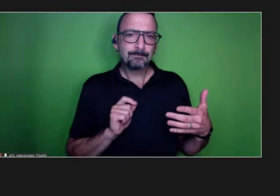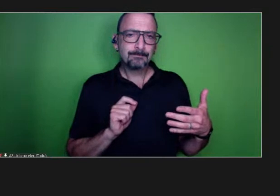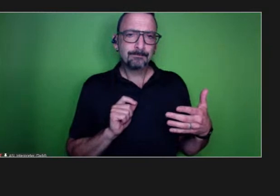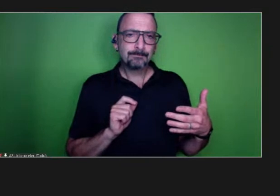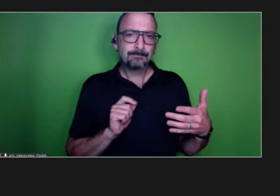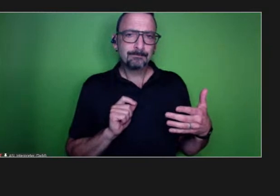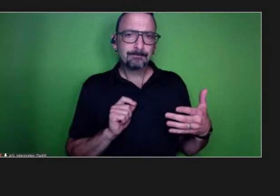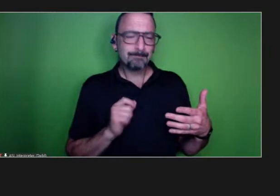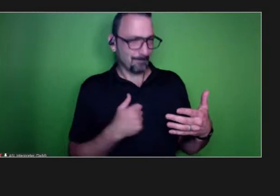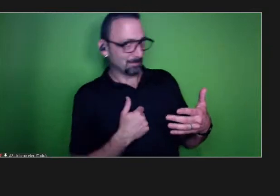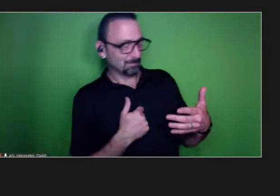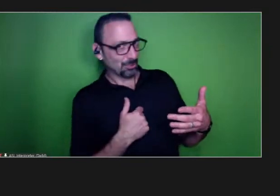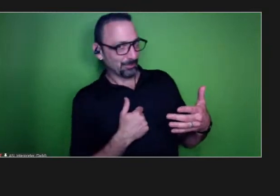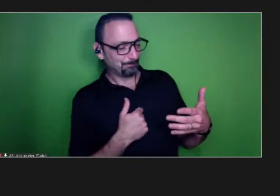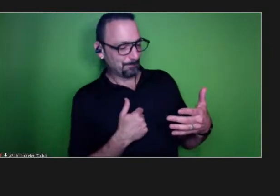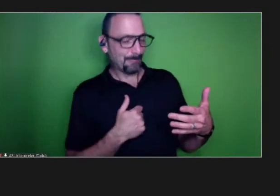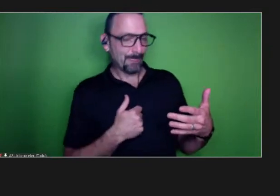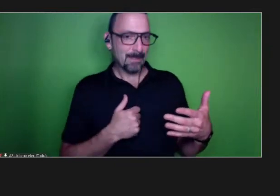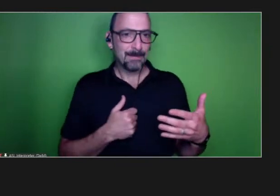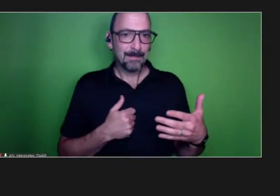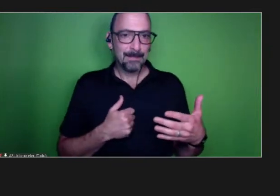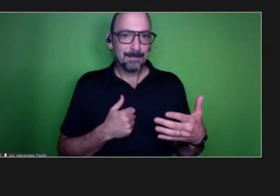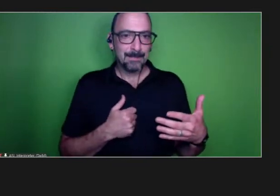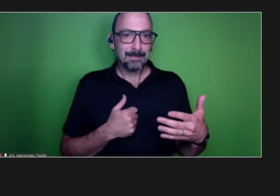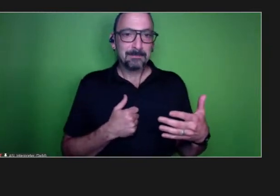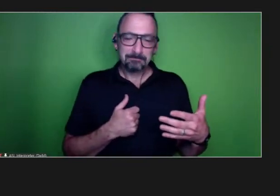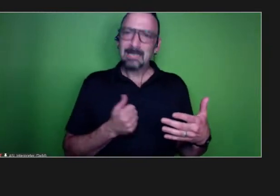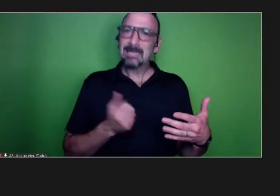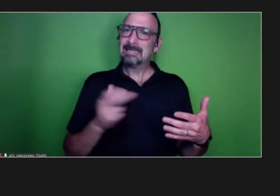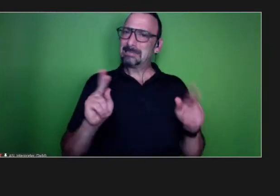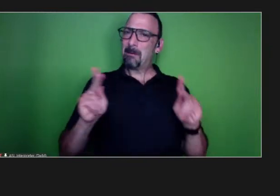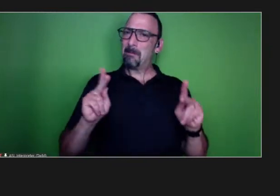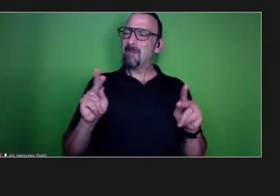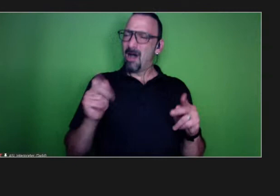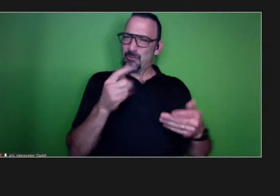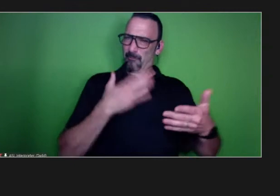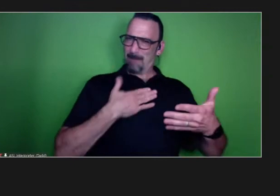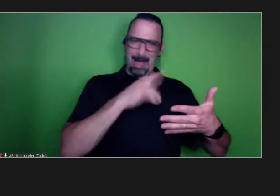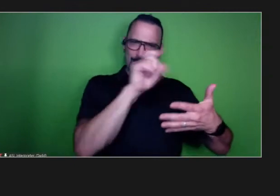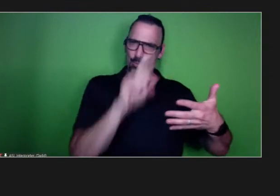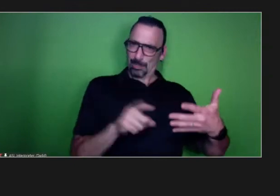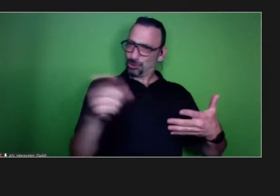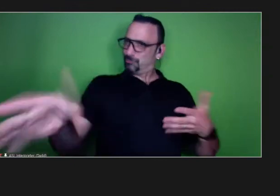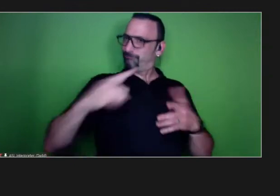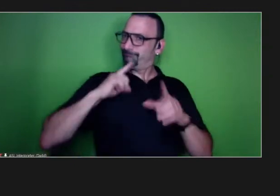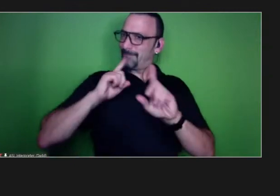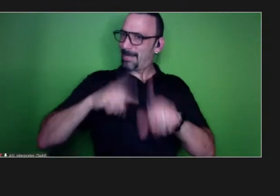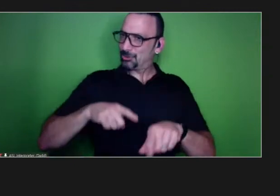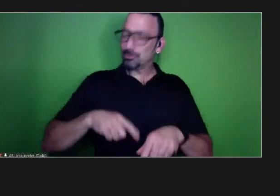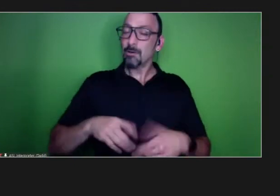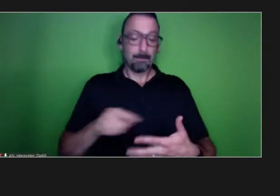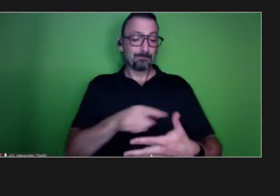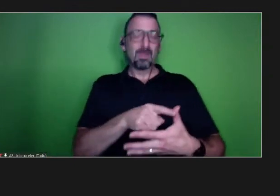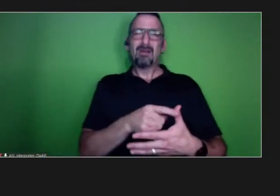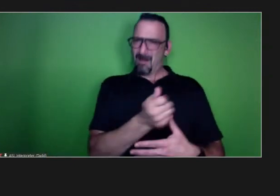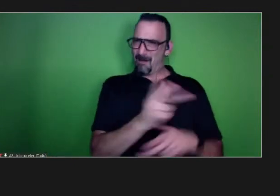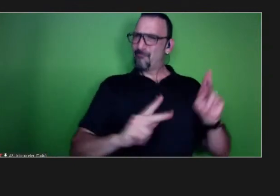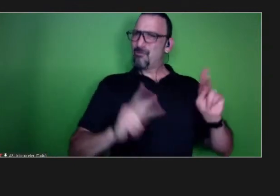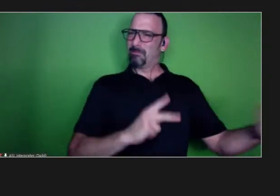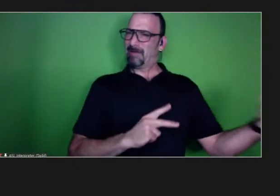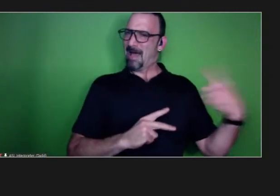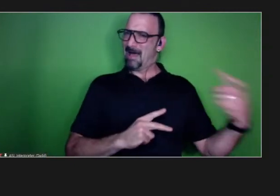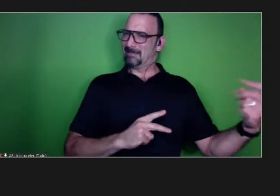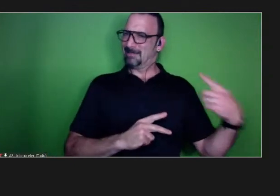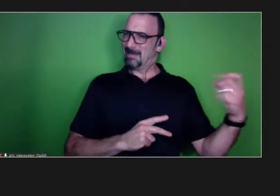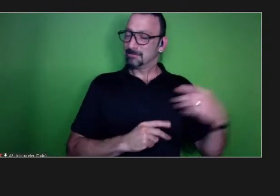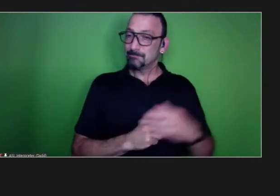Sorry about that. Some of you had already answered, so I appreciate that. Okay, one of them, a lot of our members keep asking this question over.